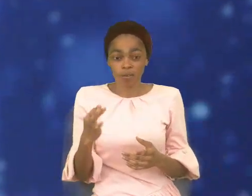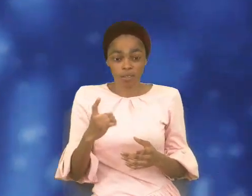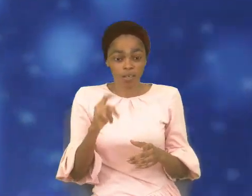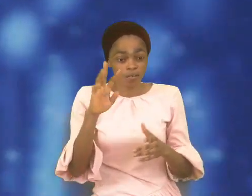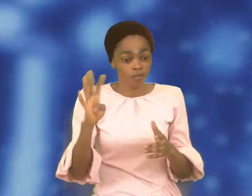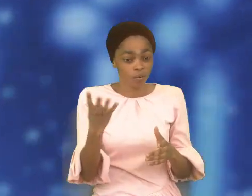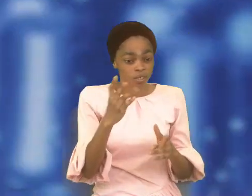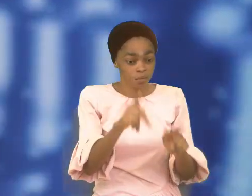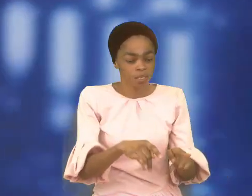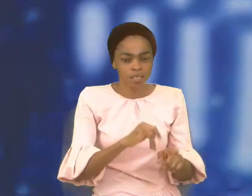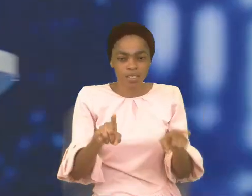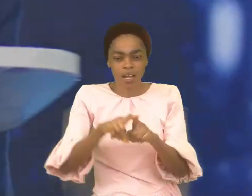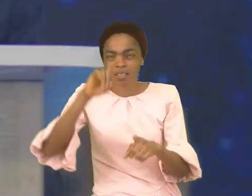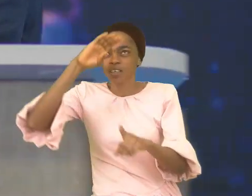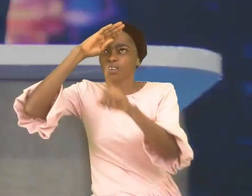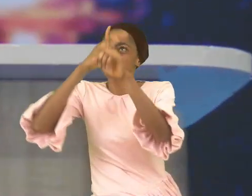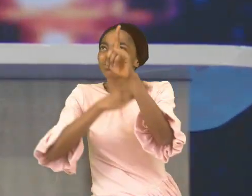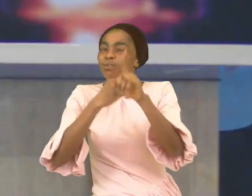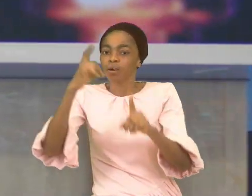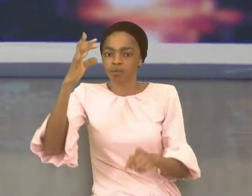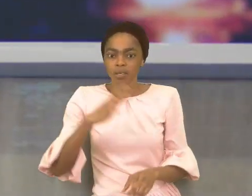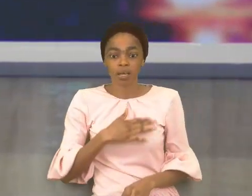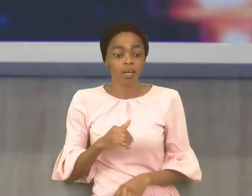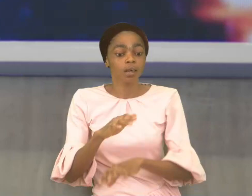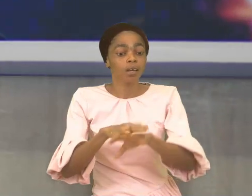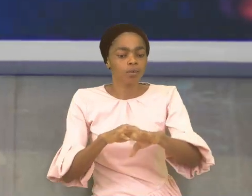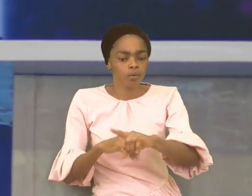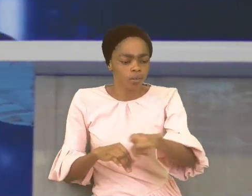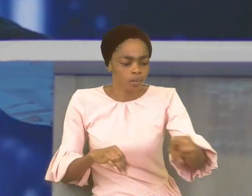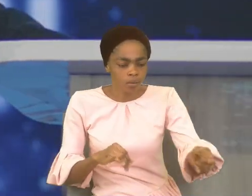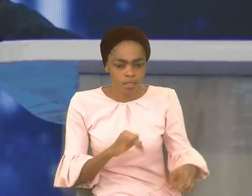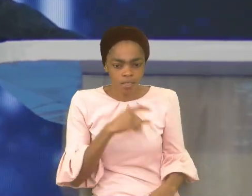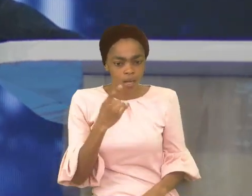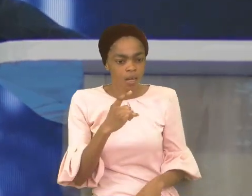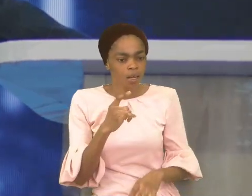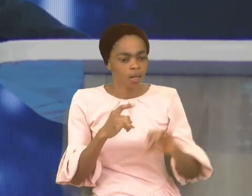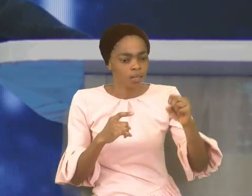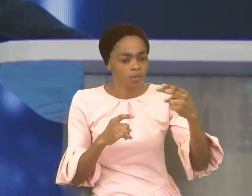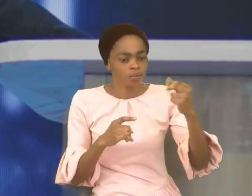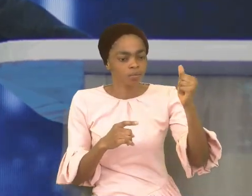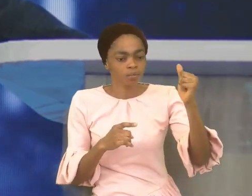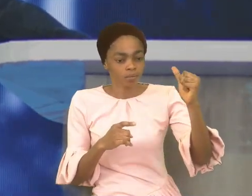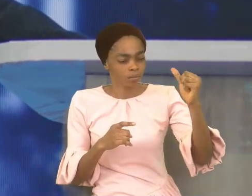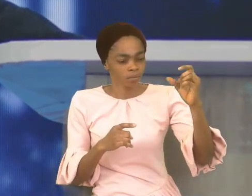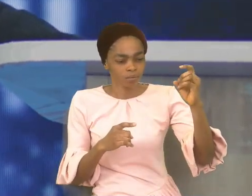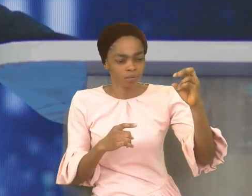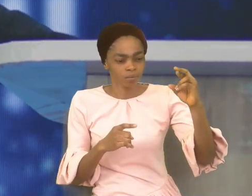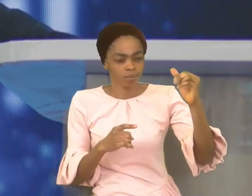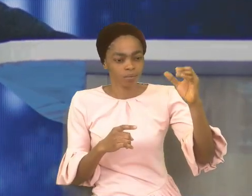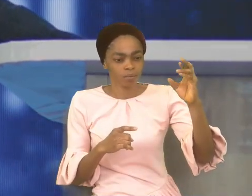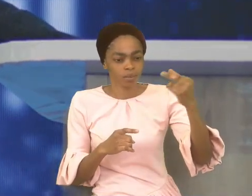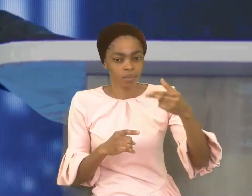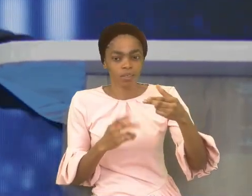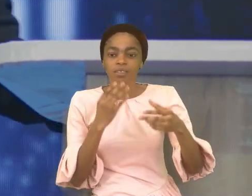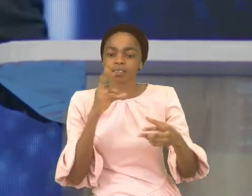said, Shadrach, Meshach, Abednego, servants of the Most High